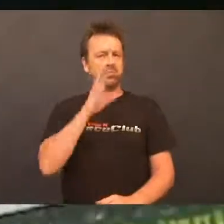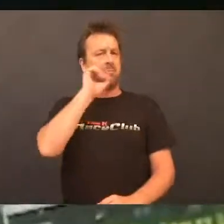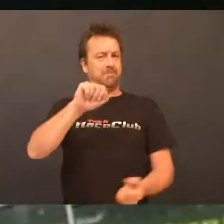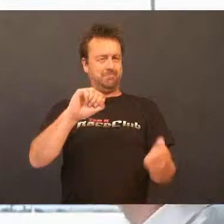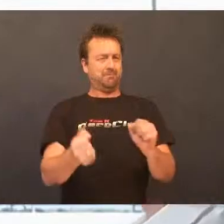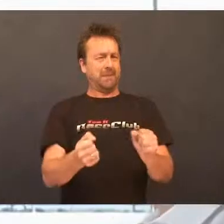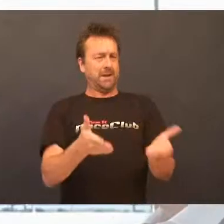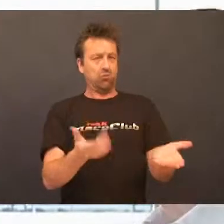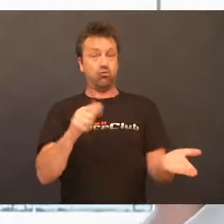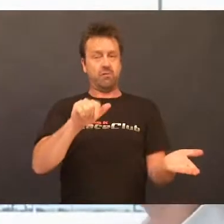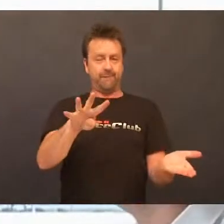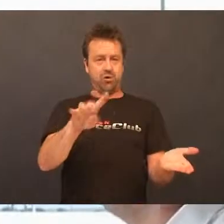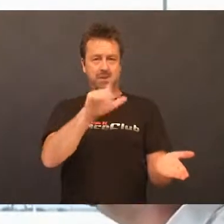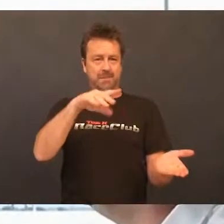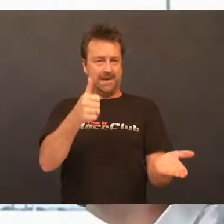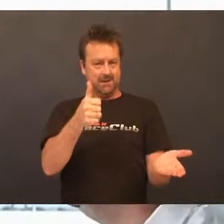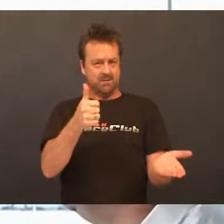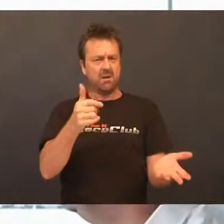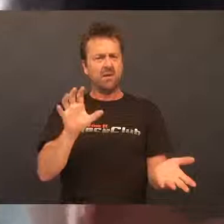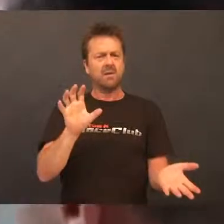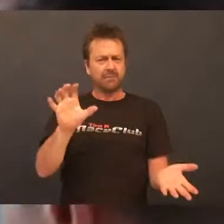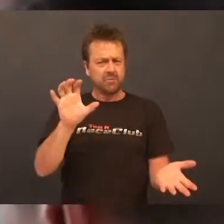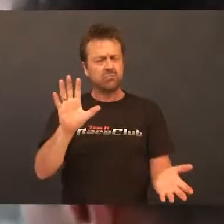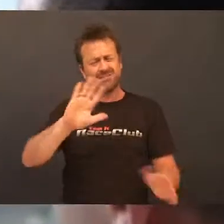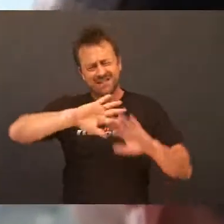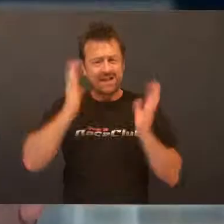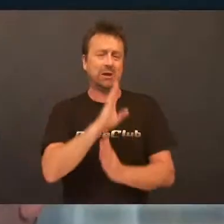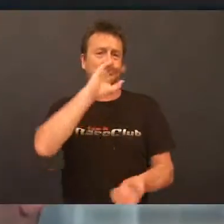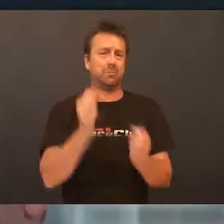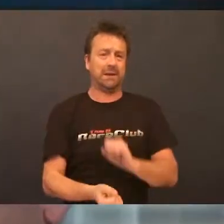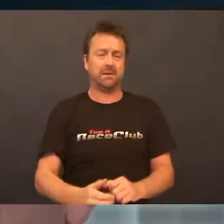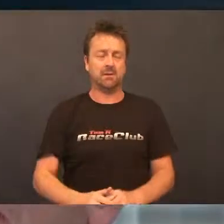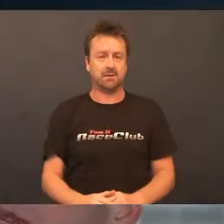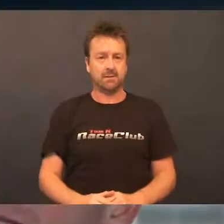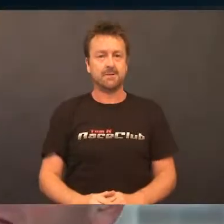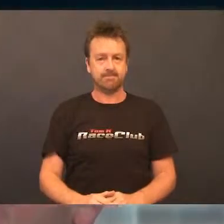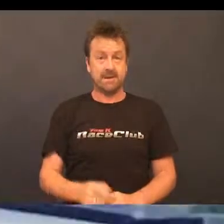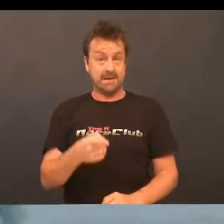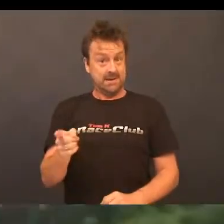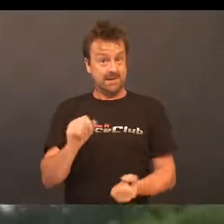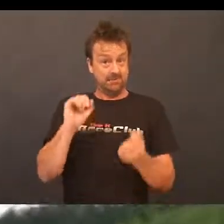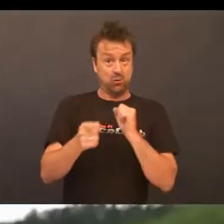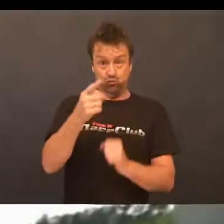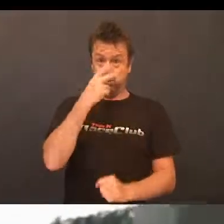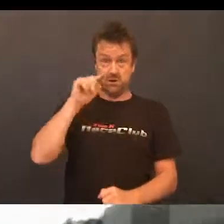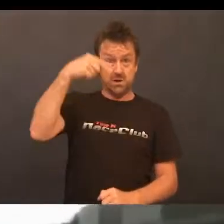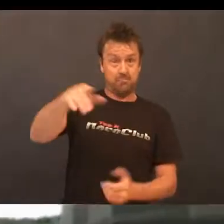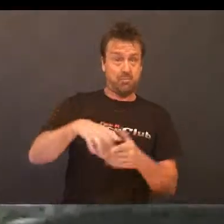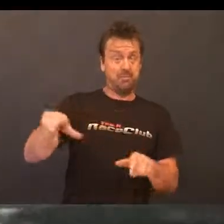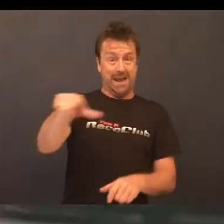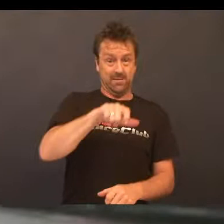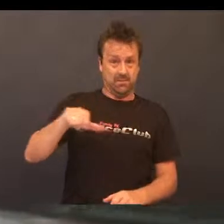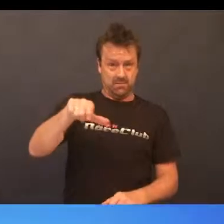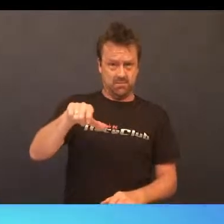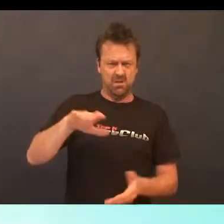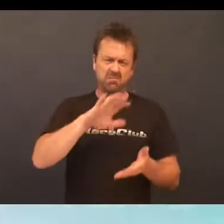Let's talk about the car, the 2014 LMP1. It's completely new, in fact. The cars you're going to see on the track,